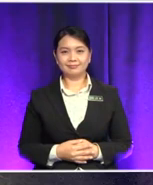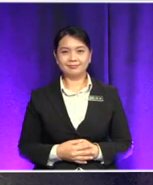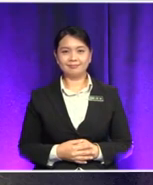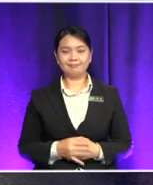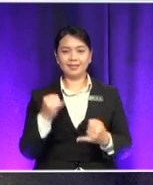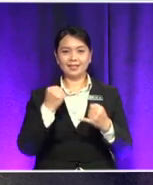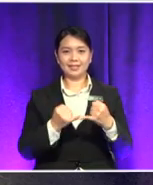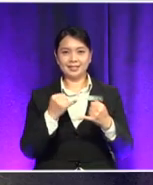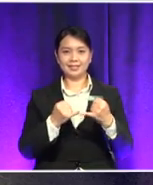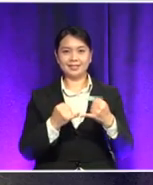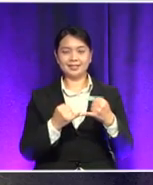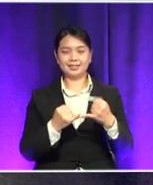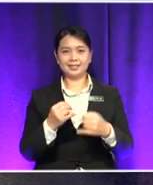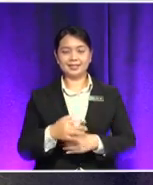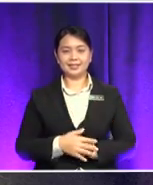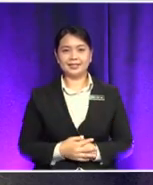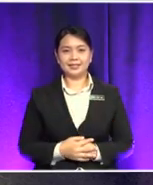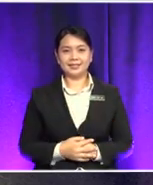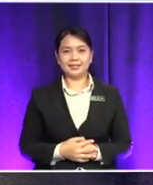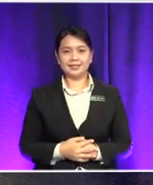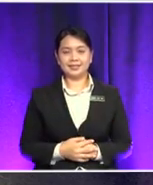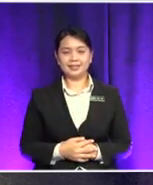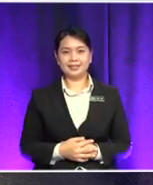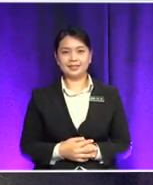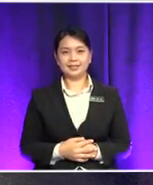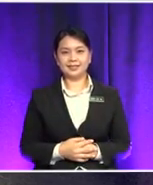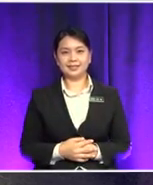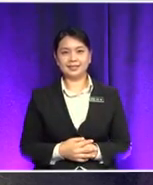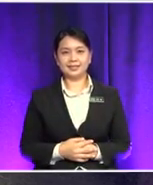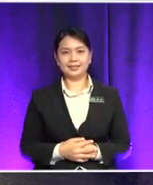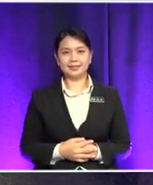last sorry, but not least. Alpha. It's okay. She looks fine there.